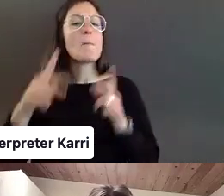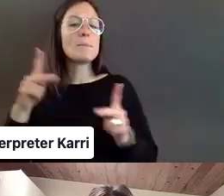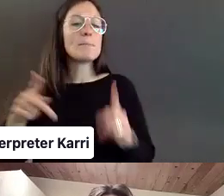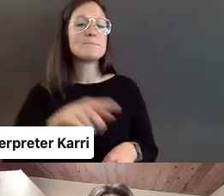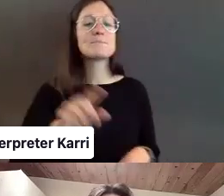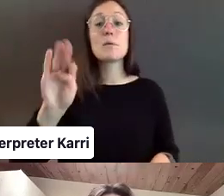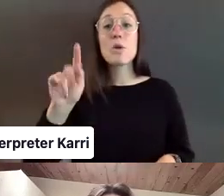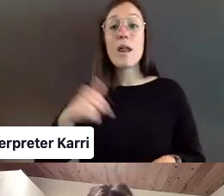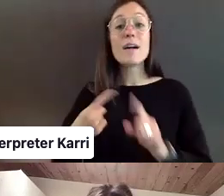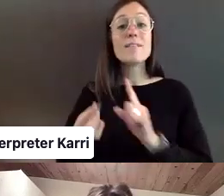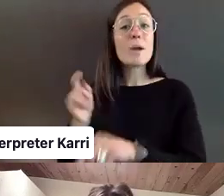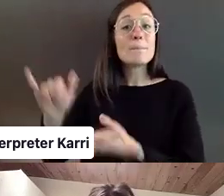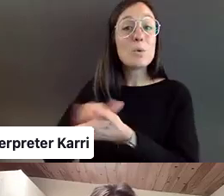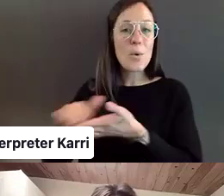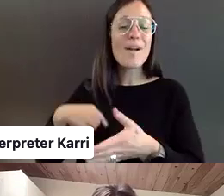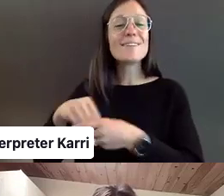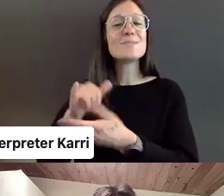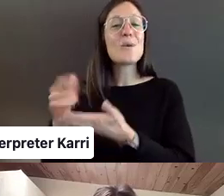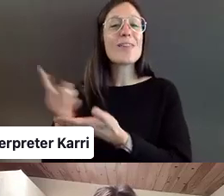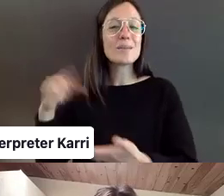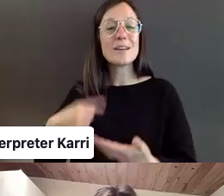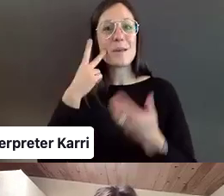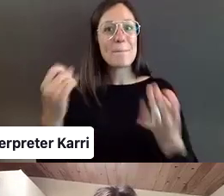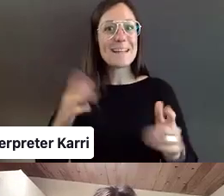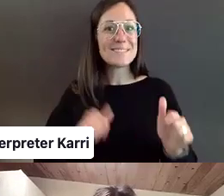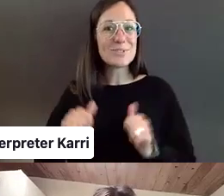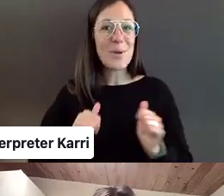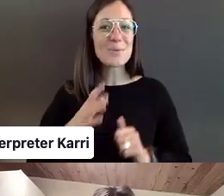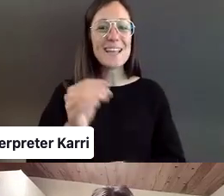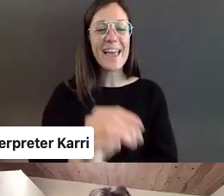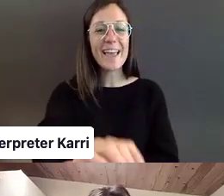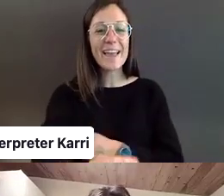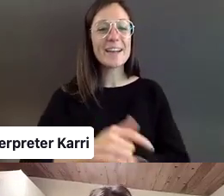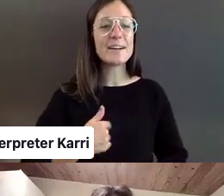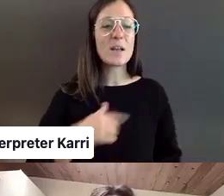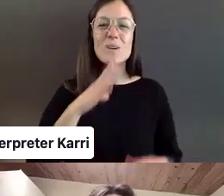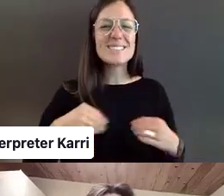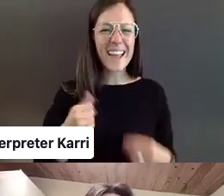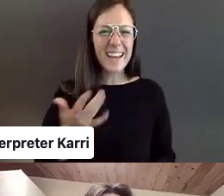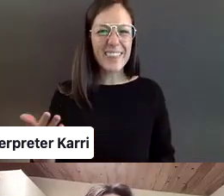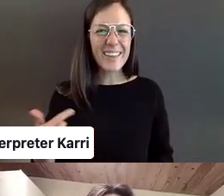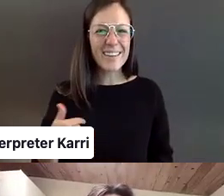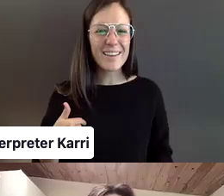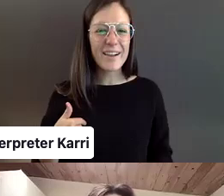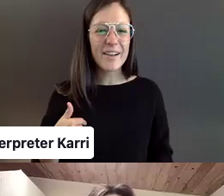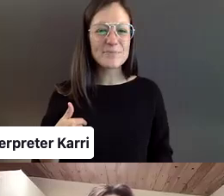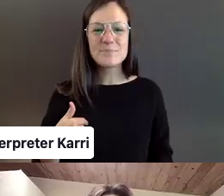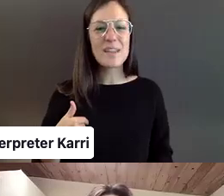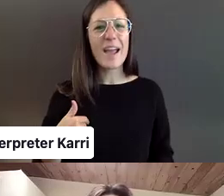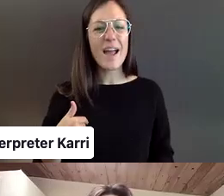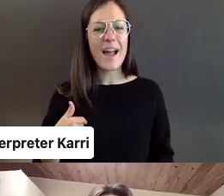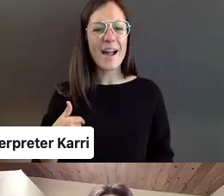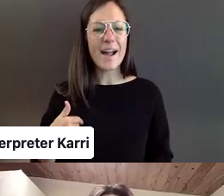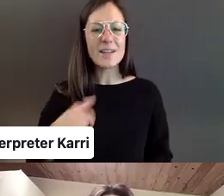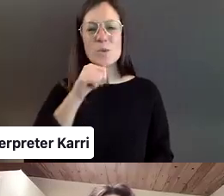came from New York. I was in New York last week and I saw a bunch of shows and I would take anything. I don't think I actually have the